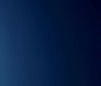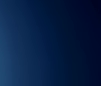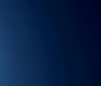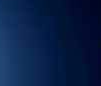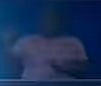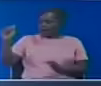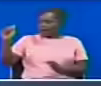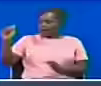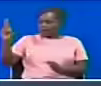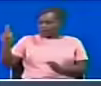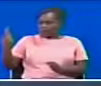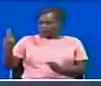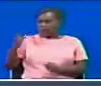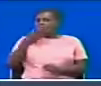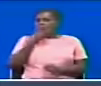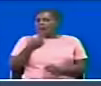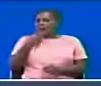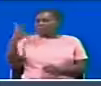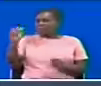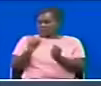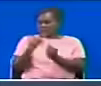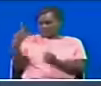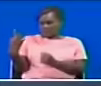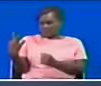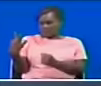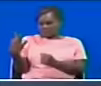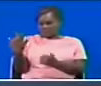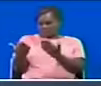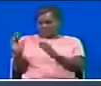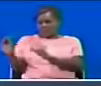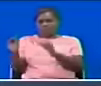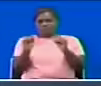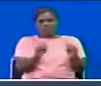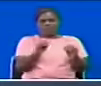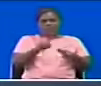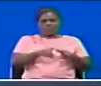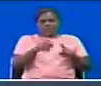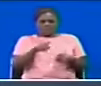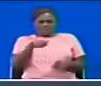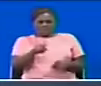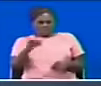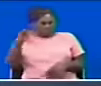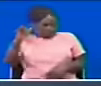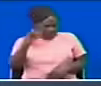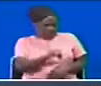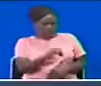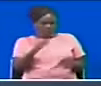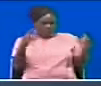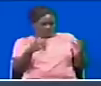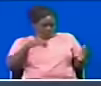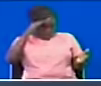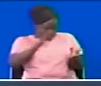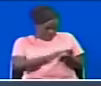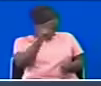Margaret Kamar, if she was a man in 2013, should have moved and got the seat. But because she stood and said, this is what I believe